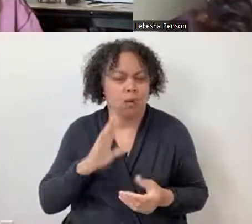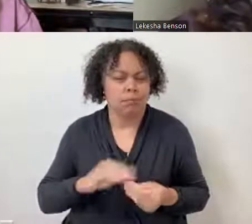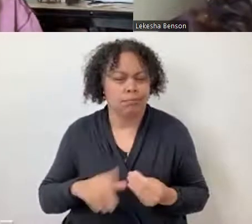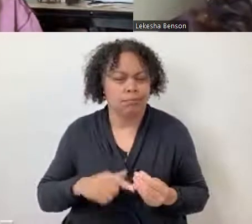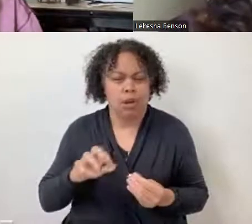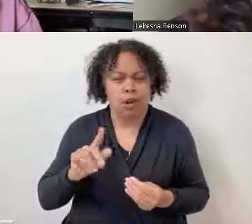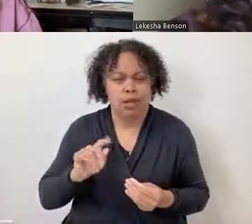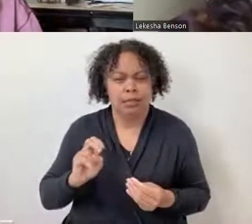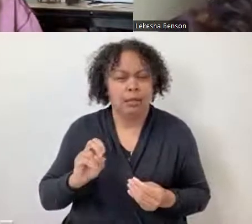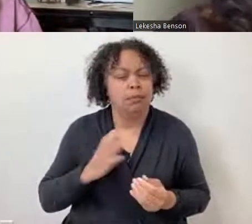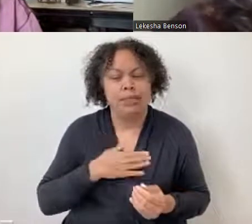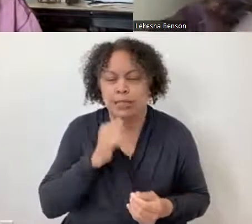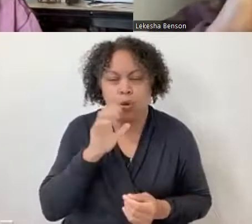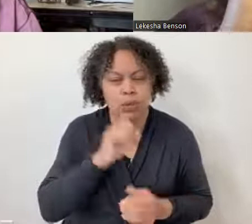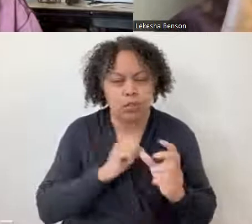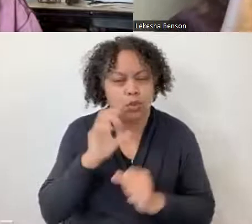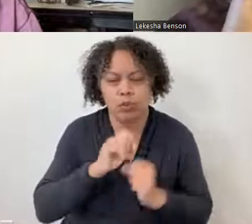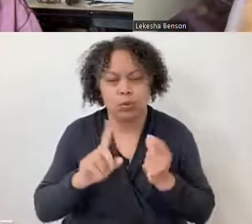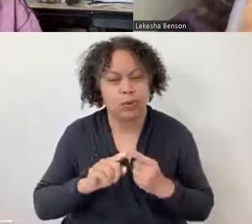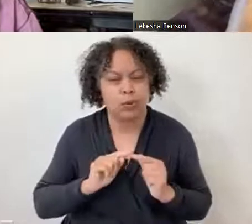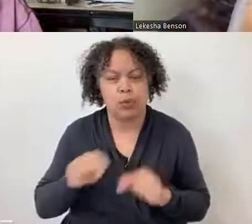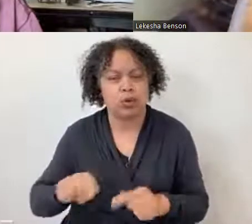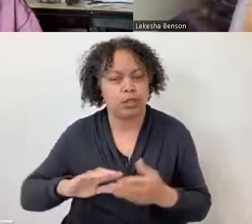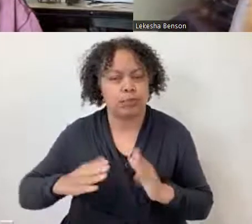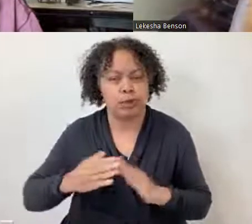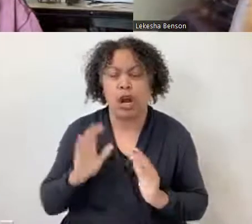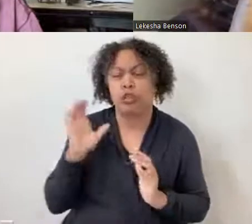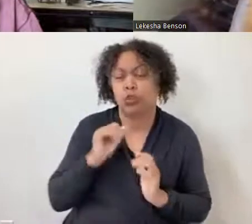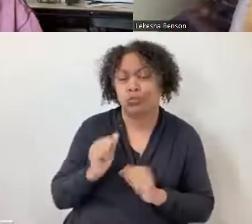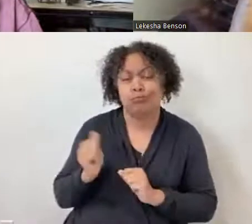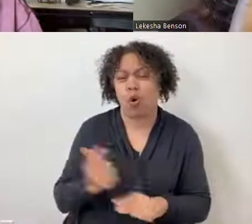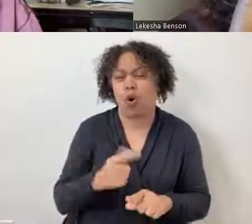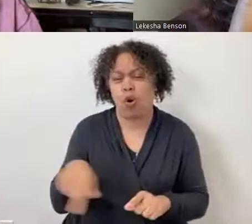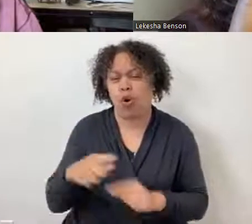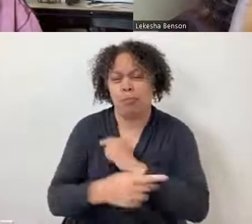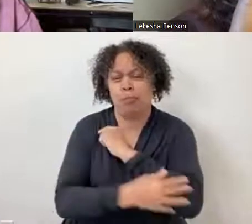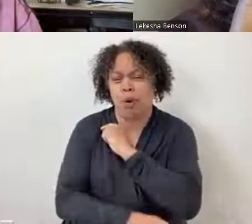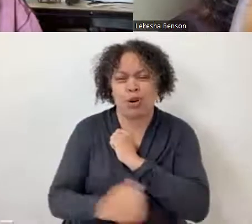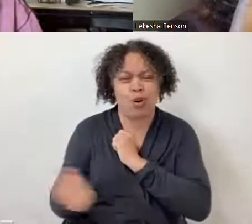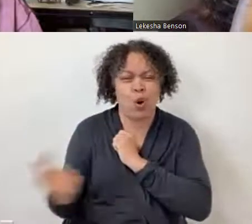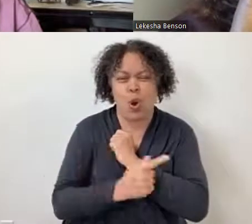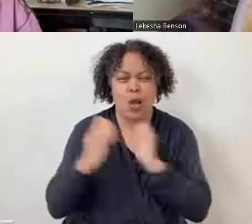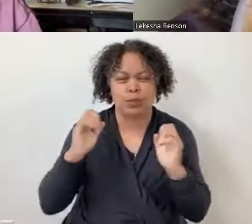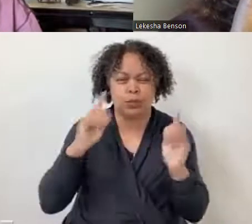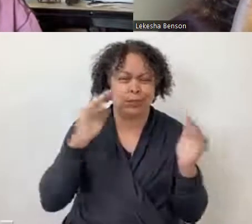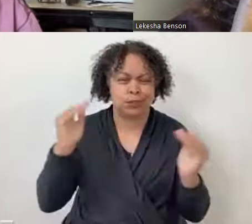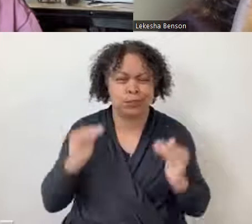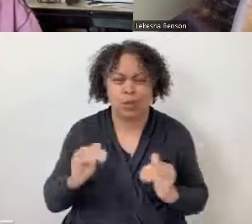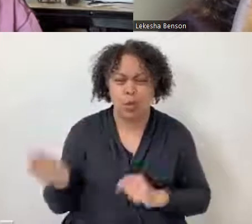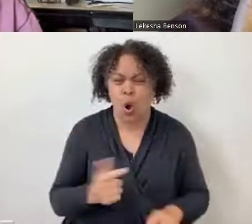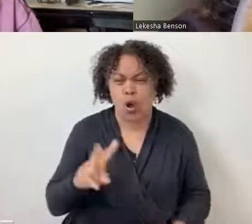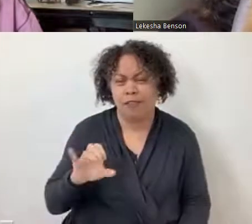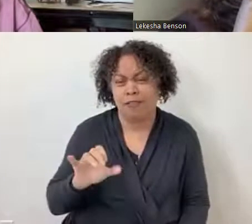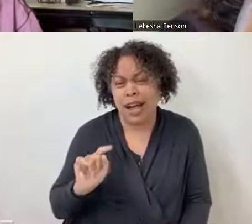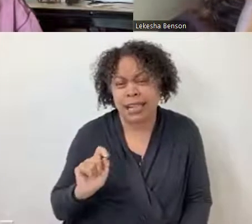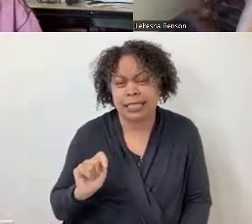Please don't make assumptions when you come into the community that everyone is poor, that everyone is uneducated, that everyone is violent,